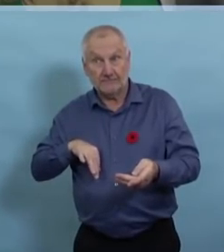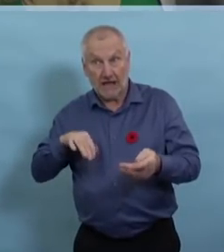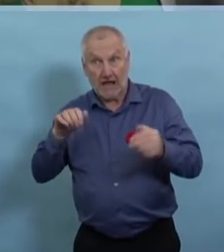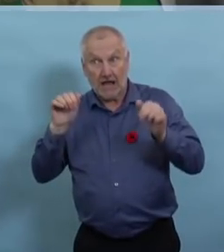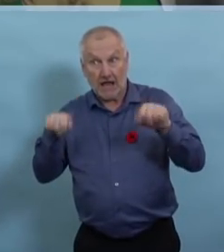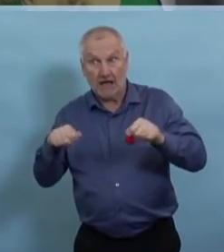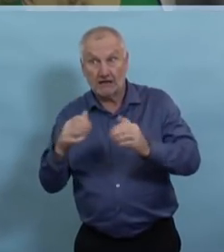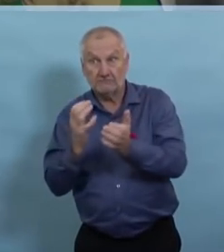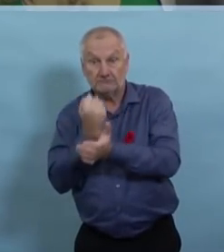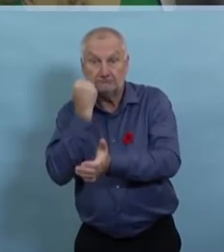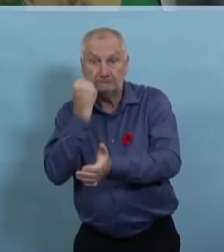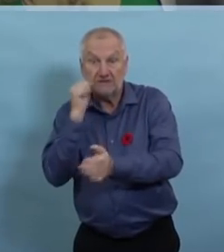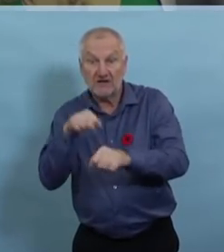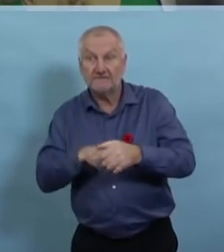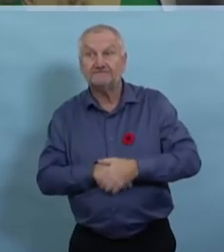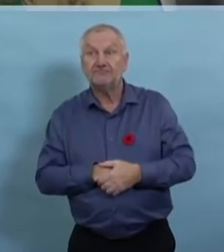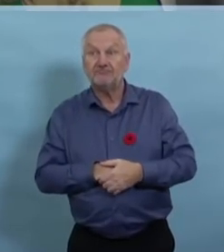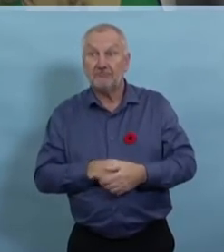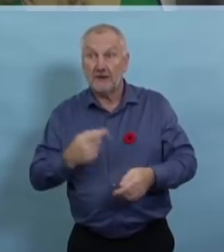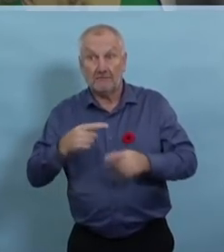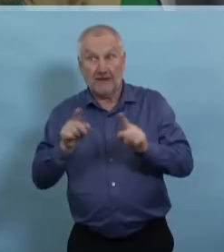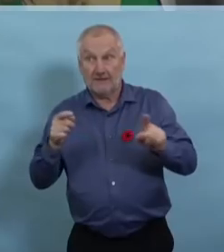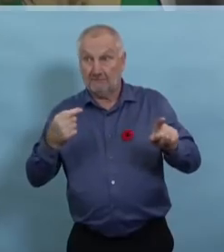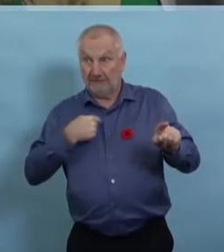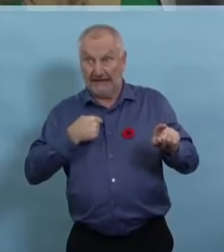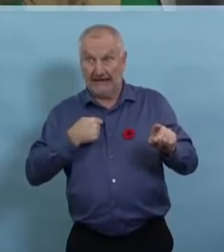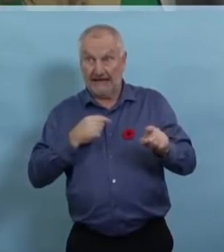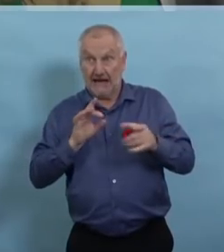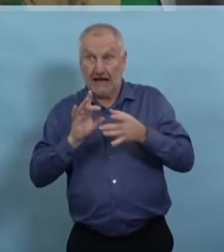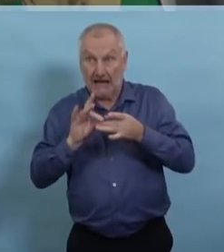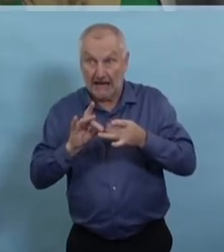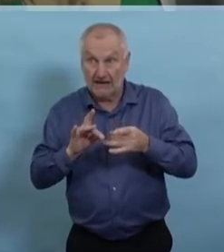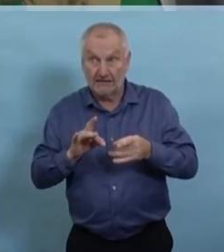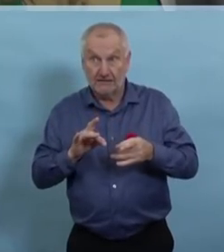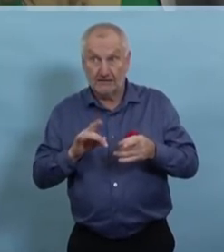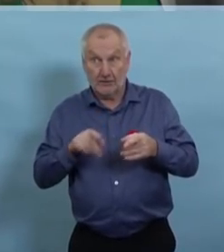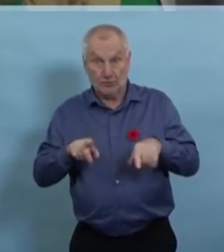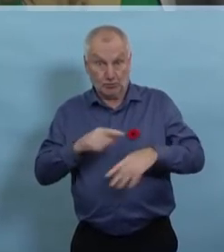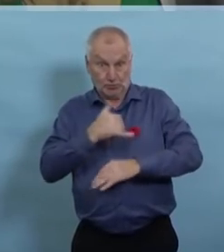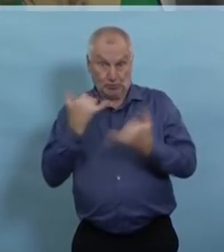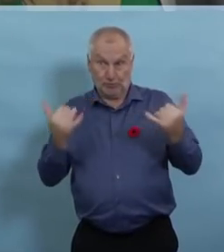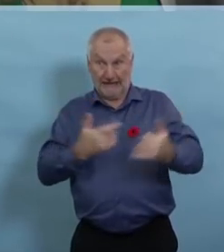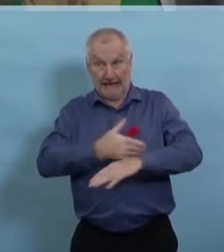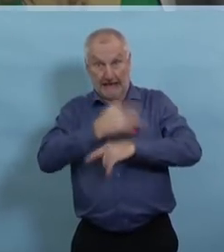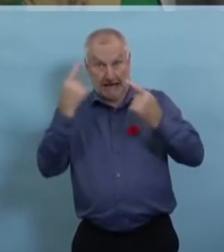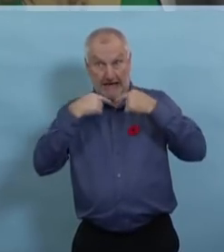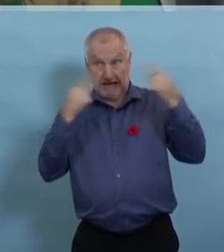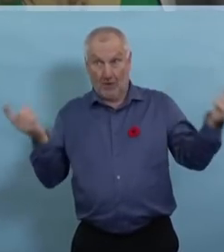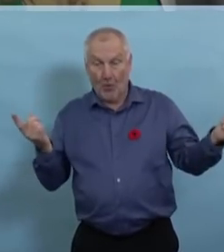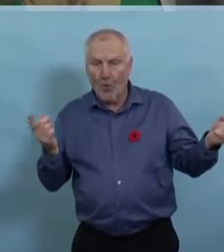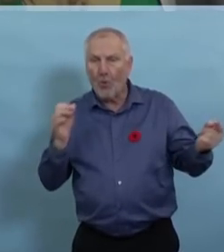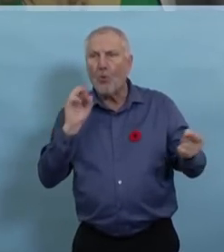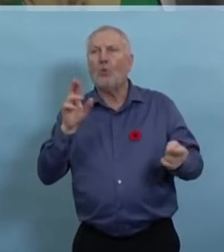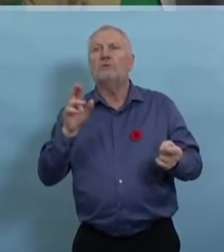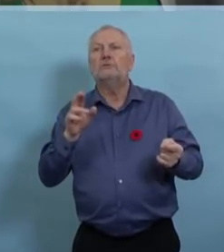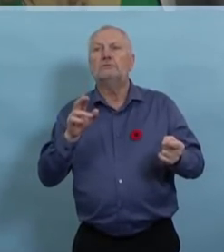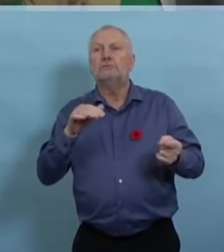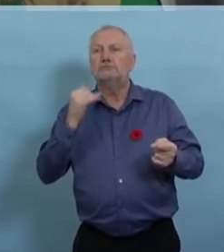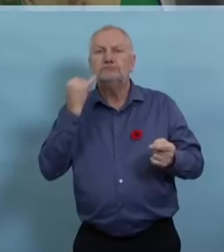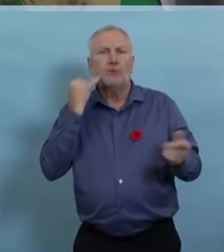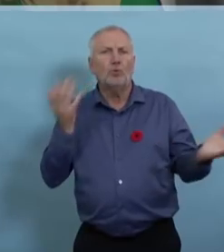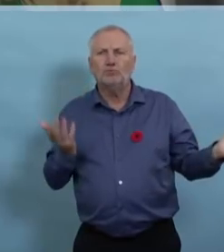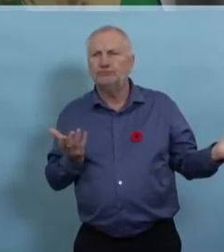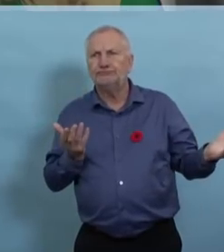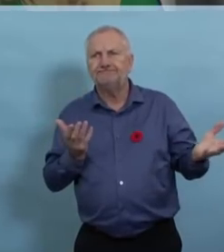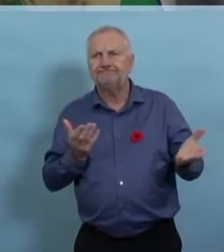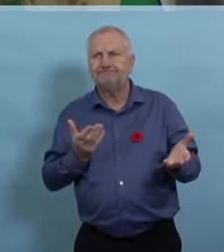that, anything that is announced today or anything that is announced in the